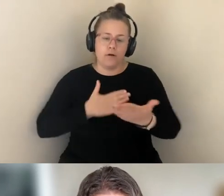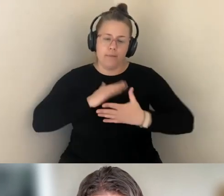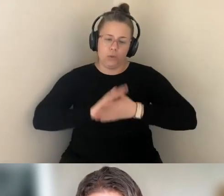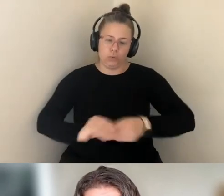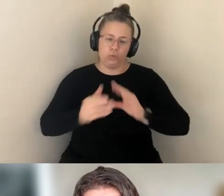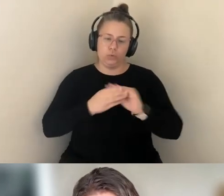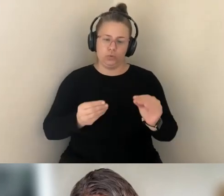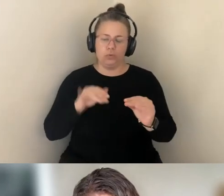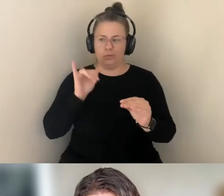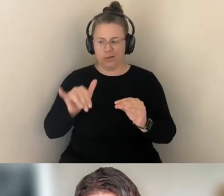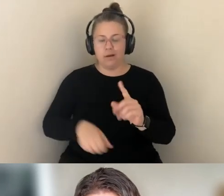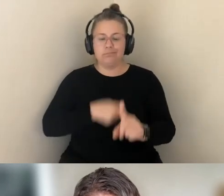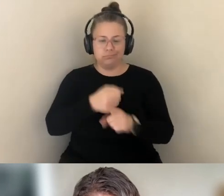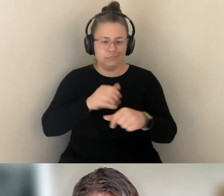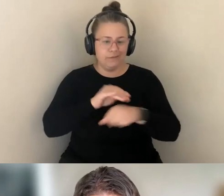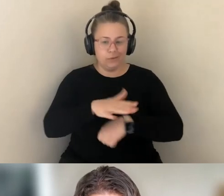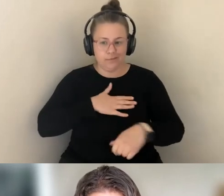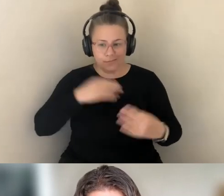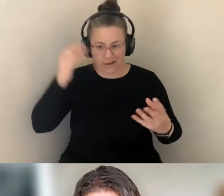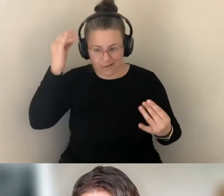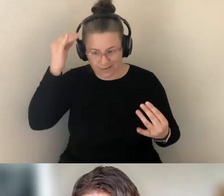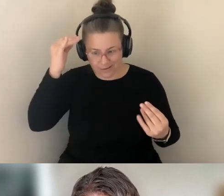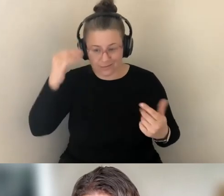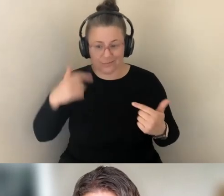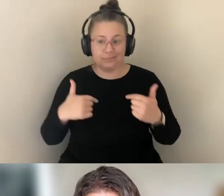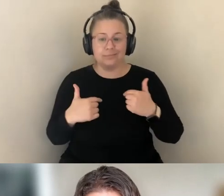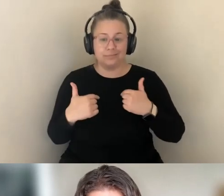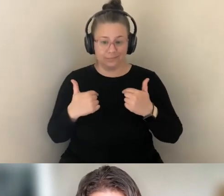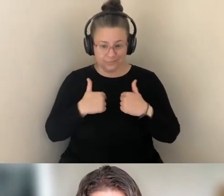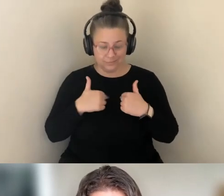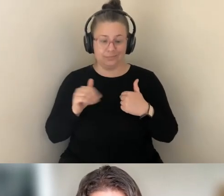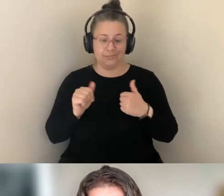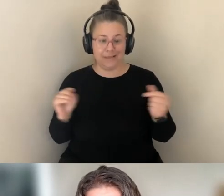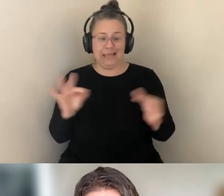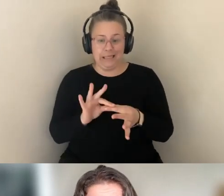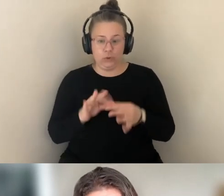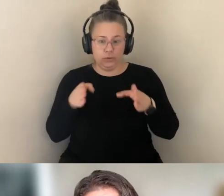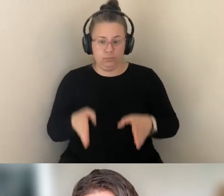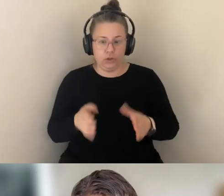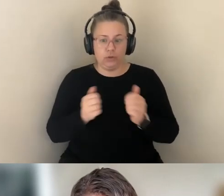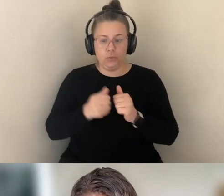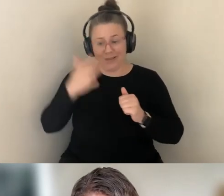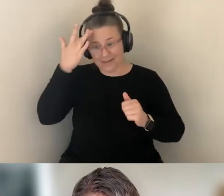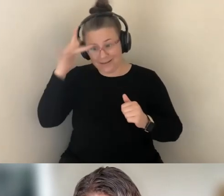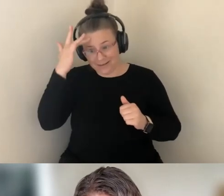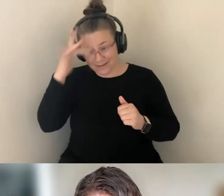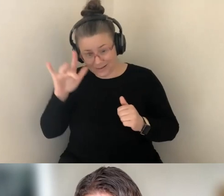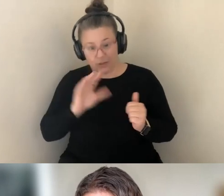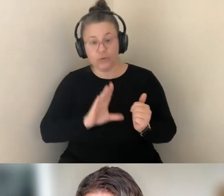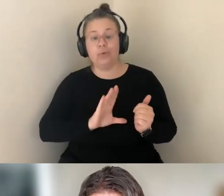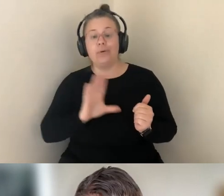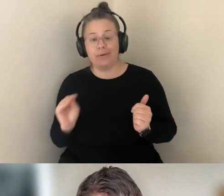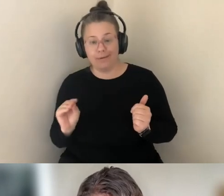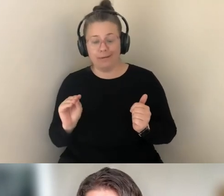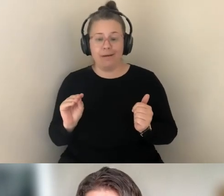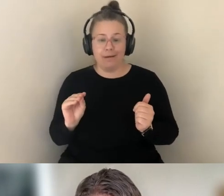discussing today. It is that I am an older sibling to an individual with intellectual and physical disability due to a non-inherited chromosome deletion. And that